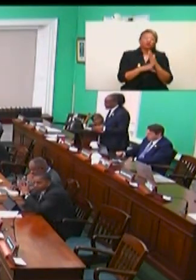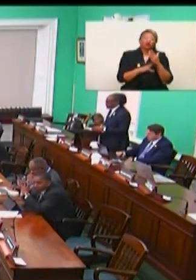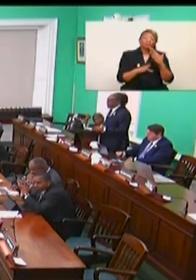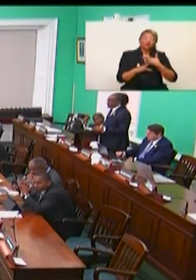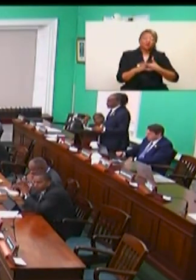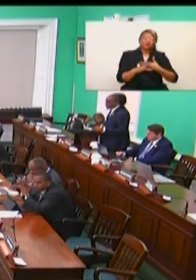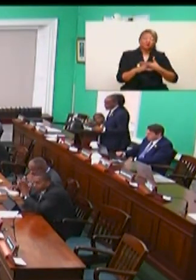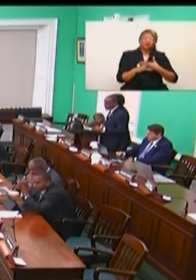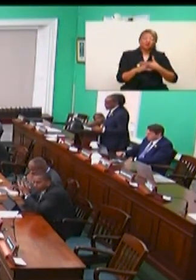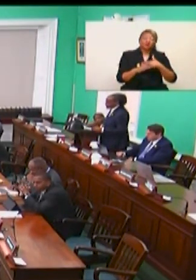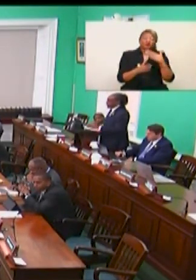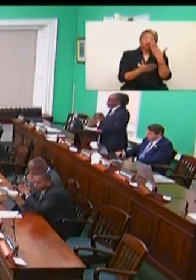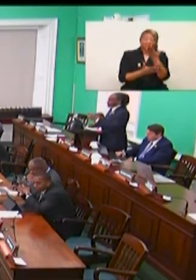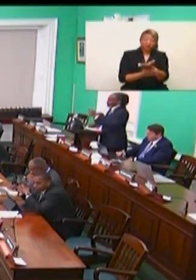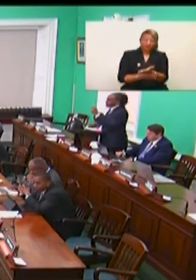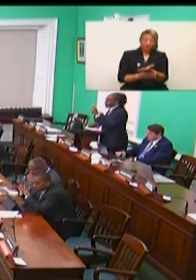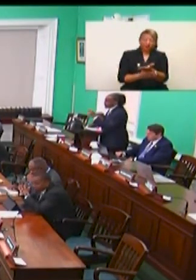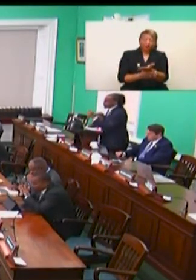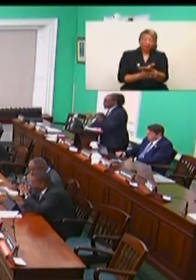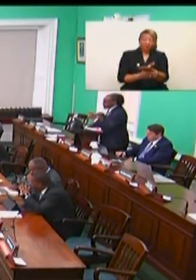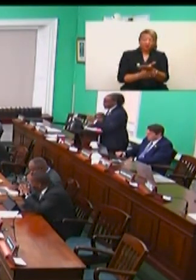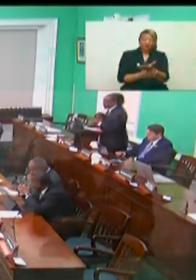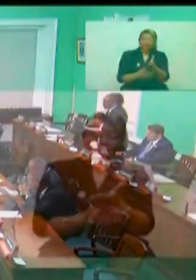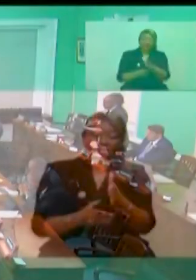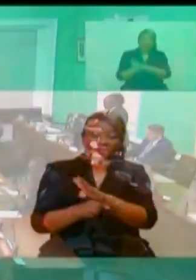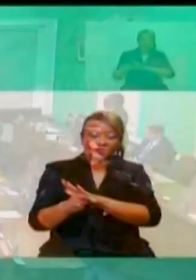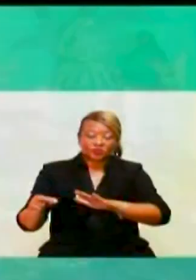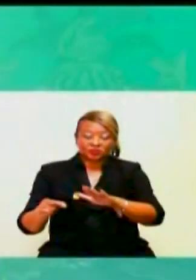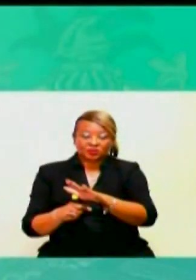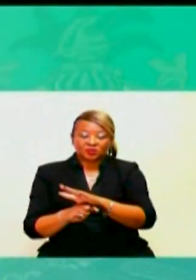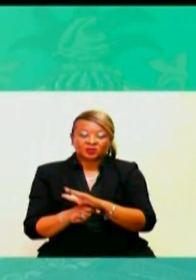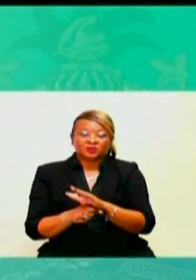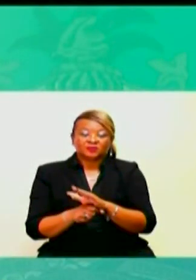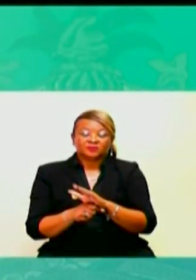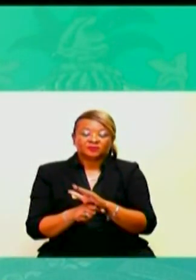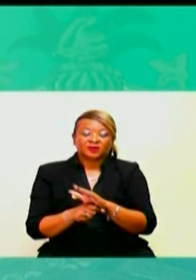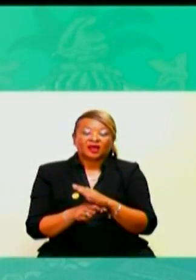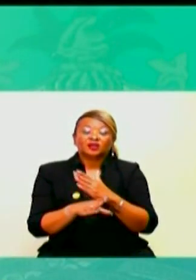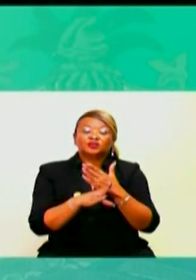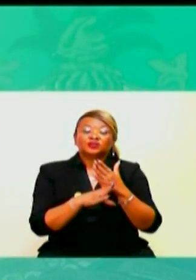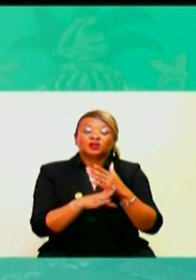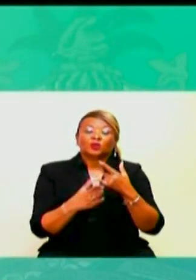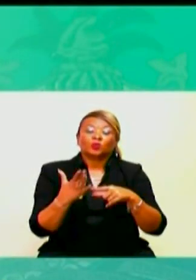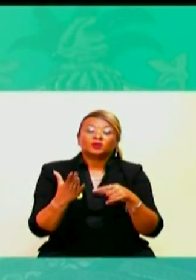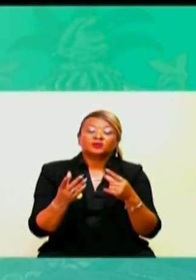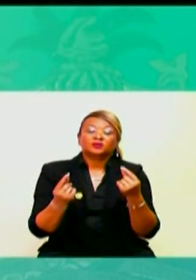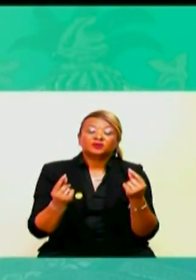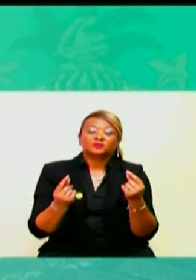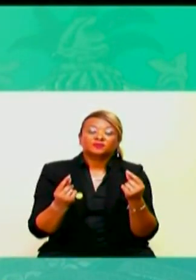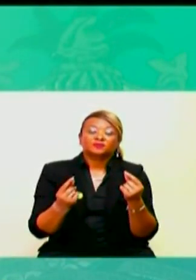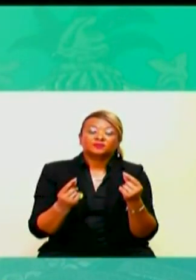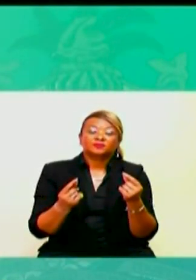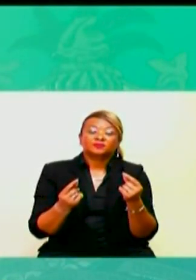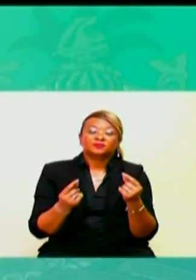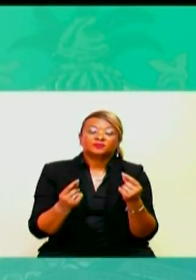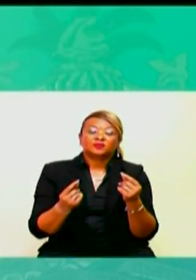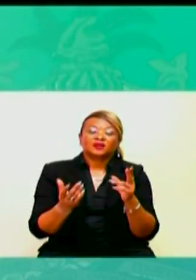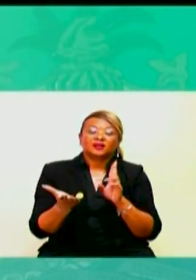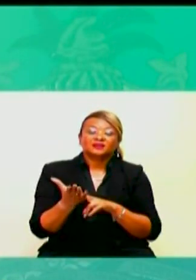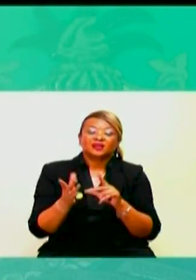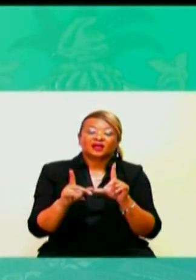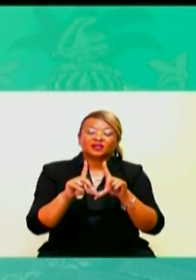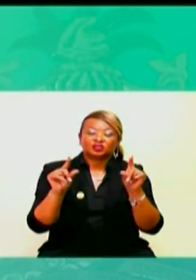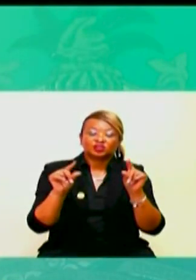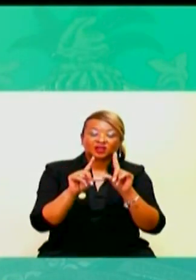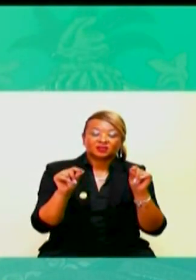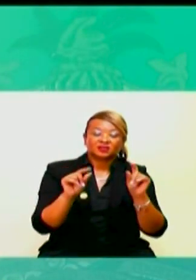constituency, okay? That 2,500, I will share with you what that does, in case you're wondering. And I do sign checks, I don't give it in